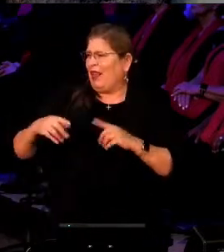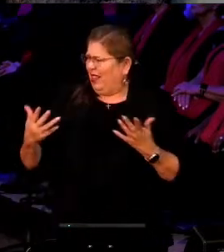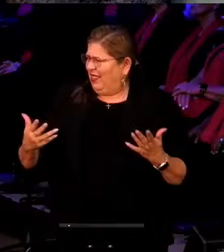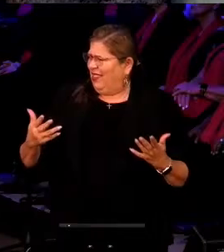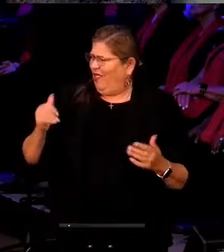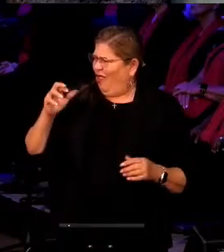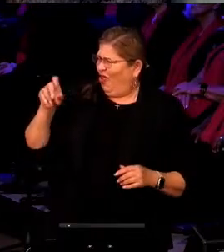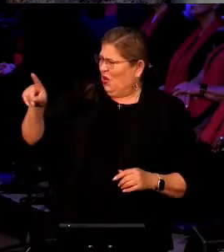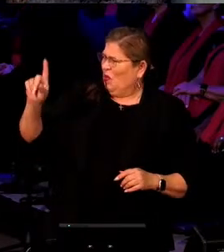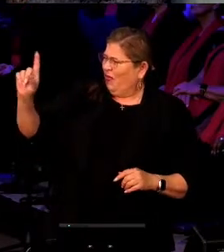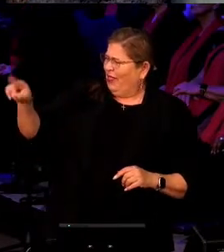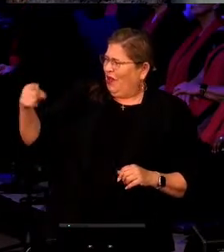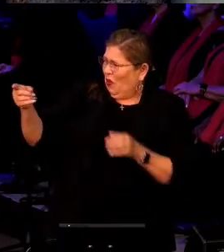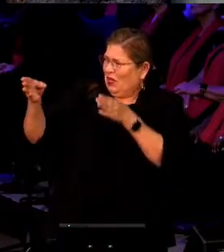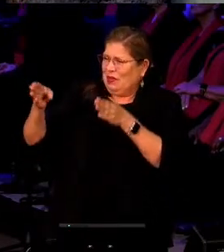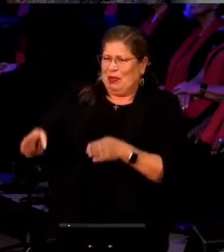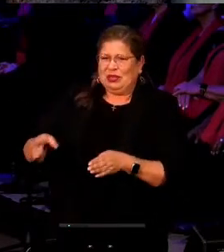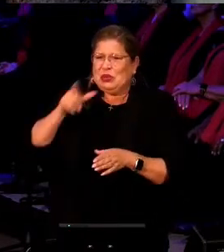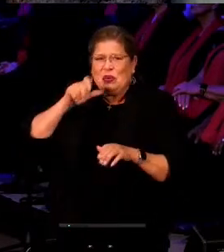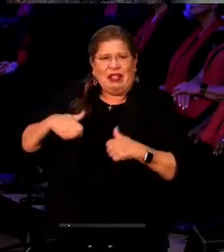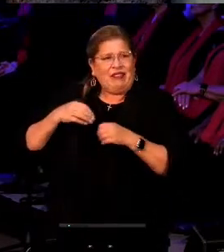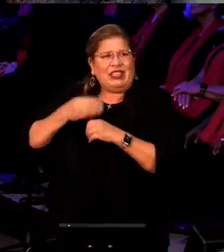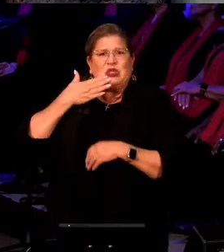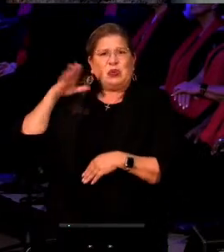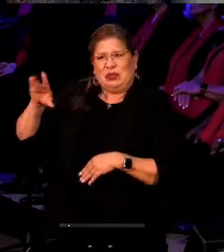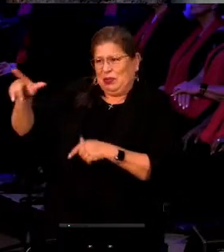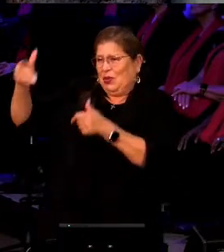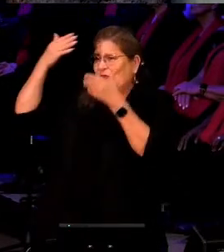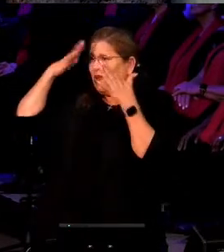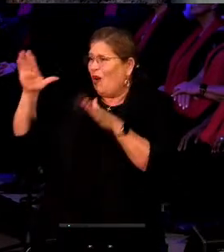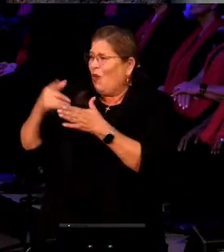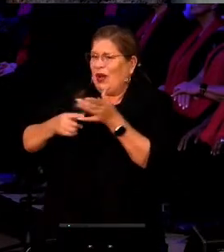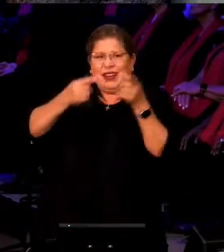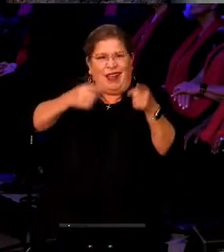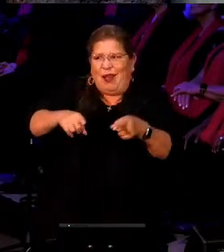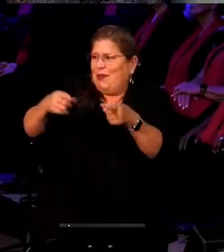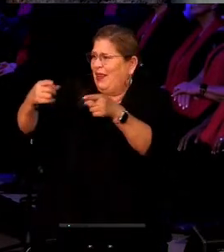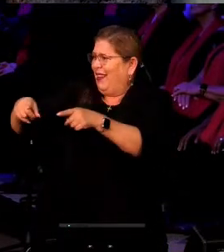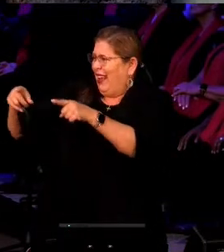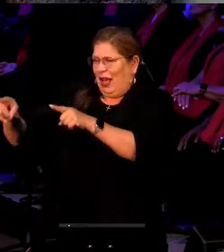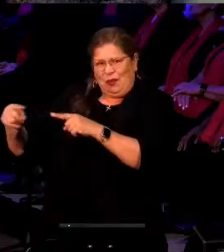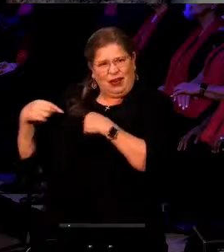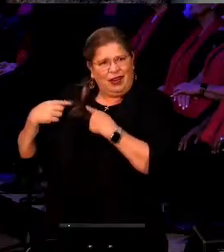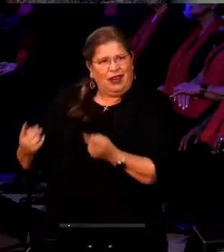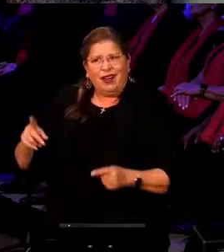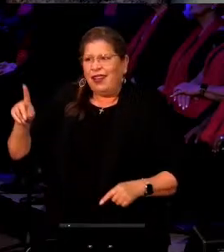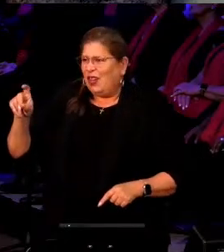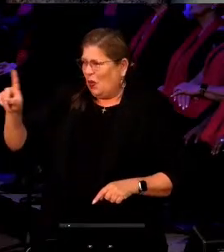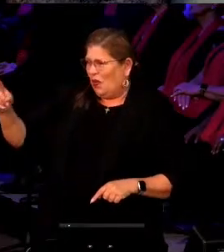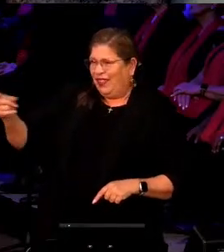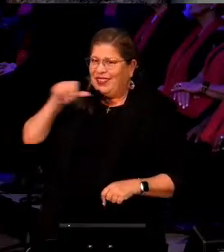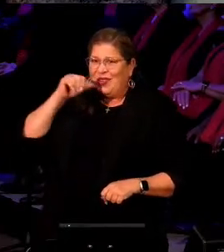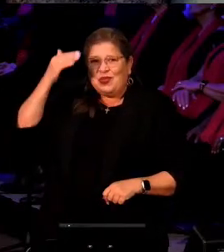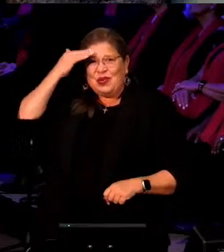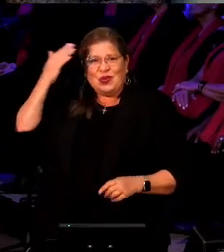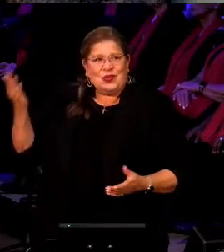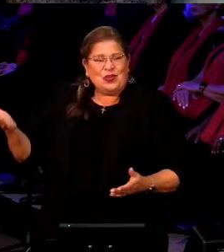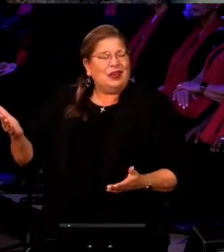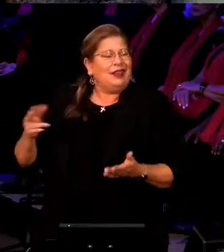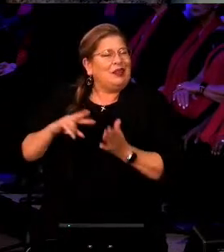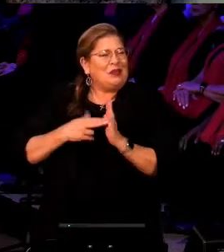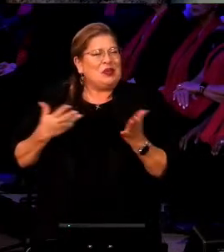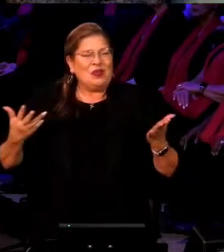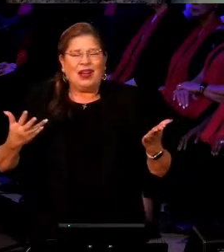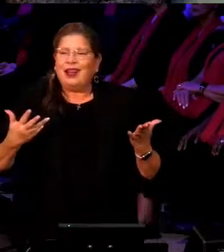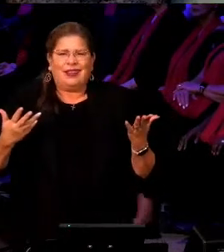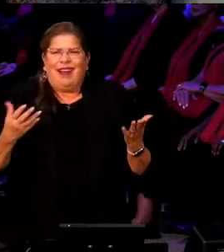"Are you the only one living in Jerusalem who doesn't know the things that have happened in these days?" In other words,